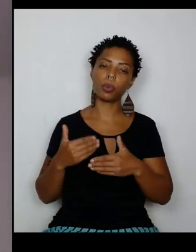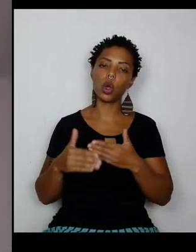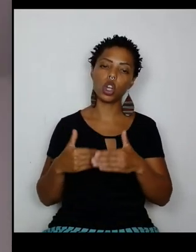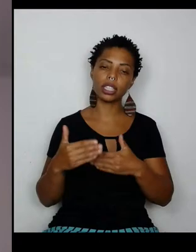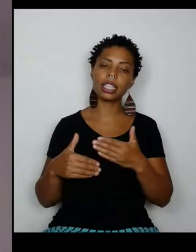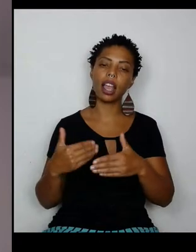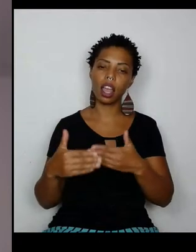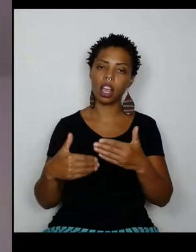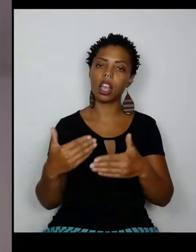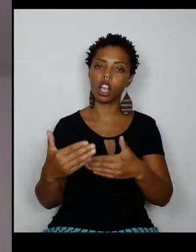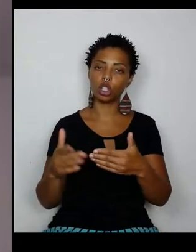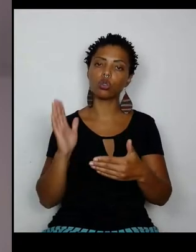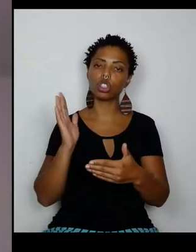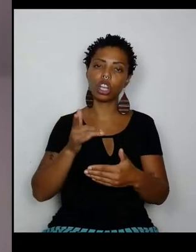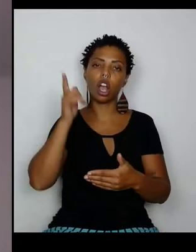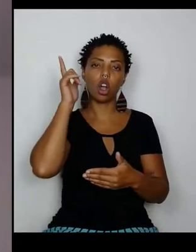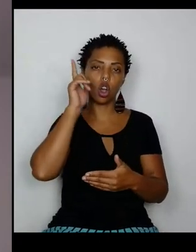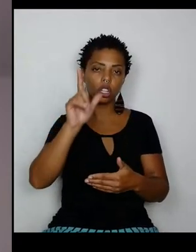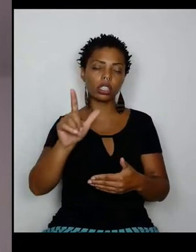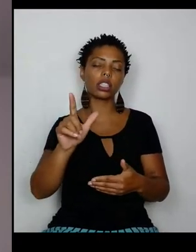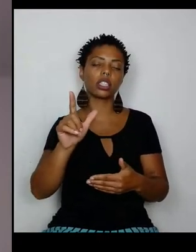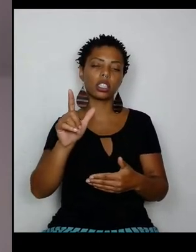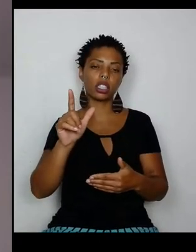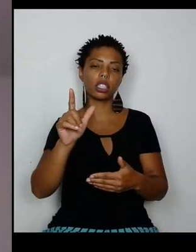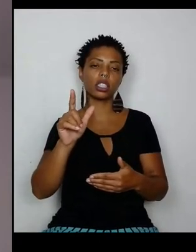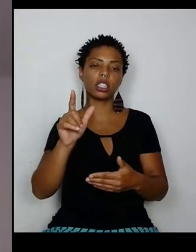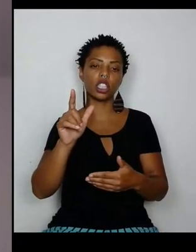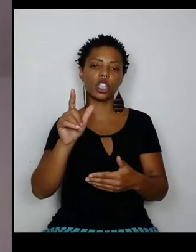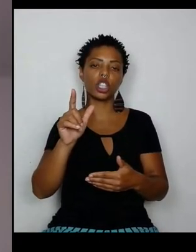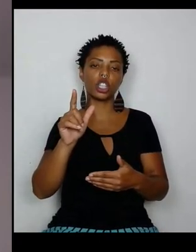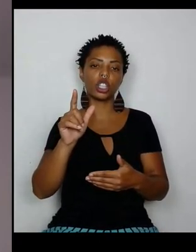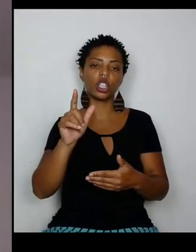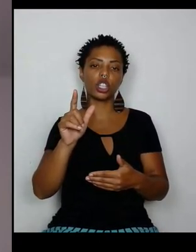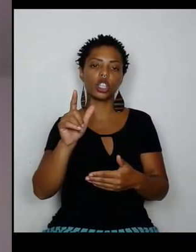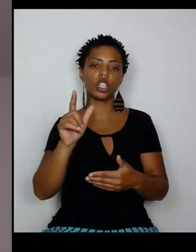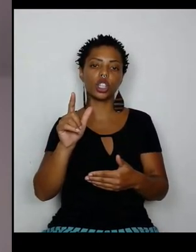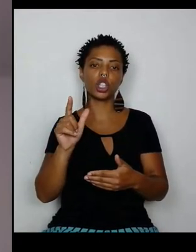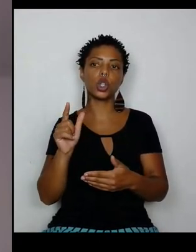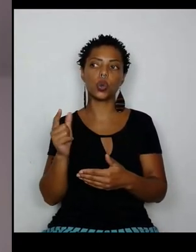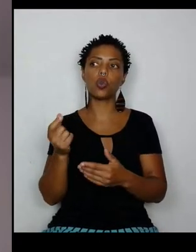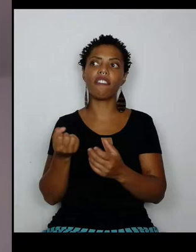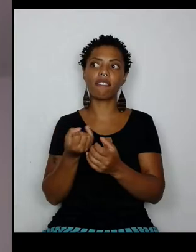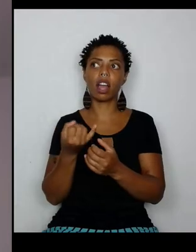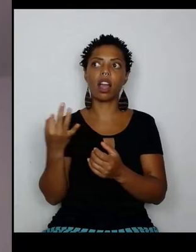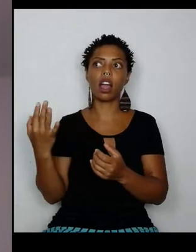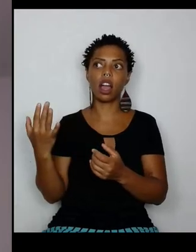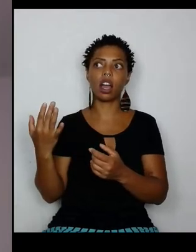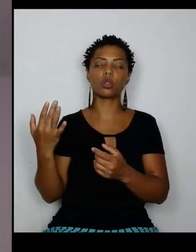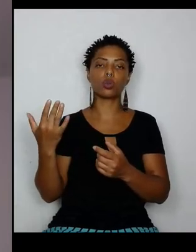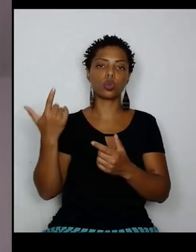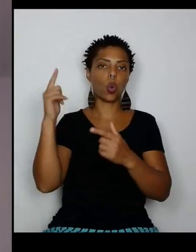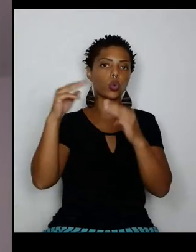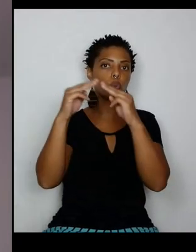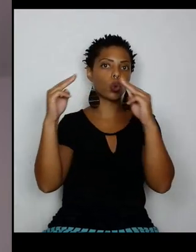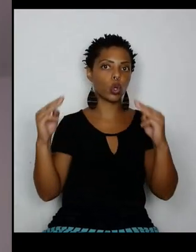this is an ongoing process we have achieved important loans